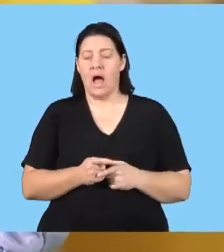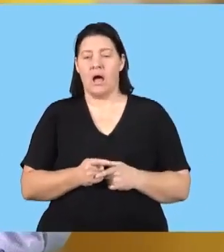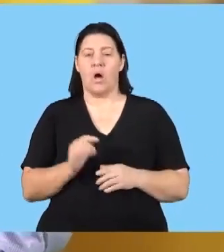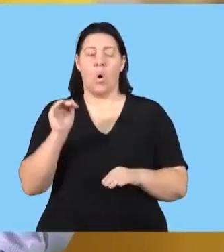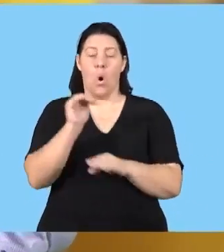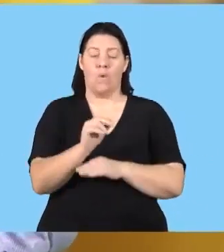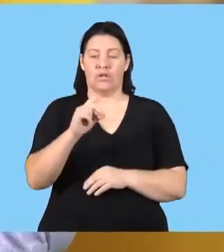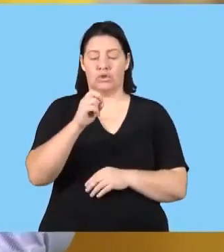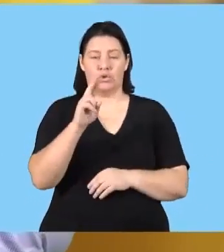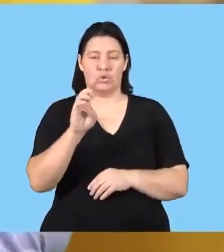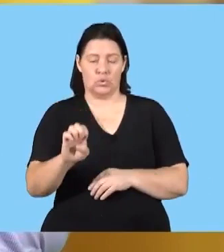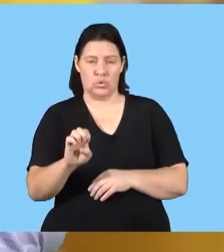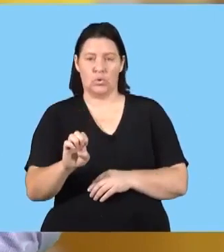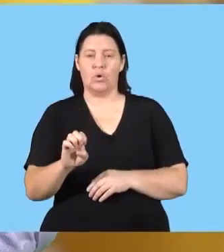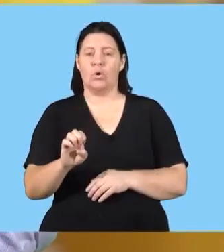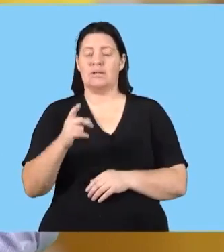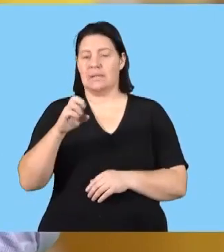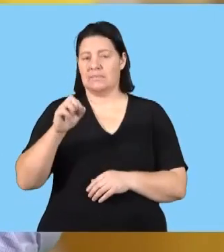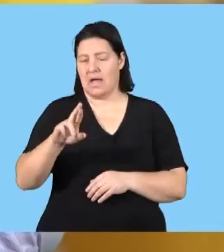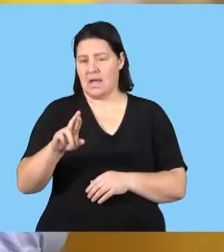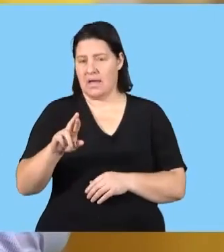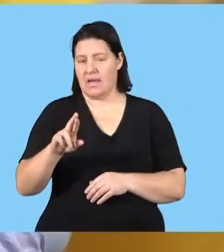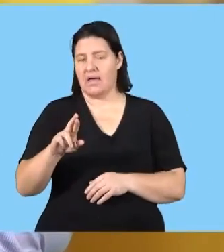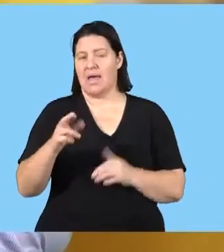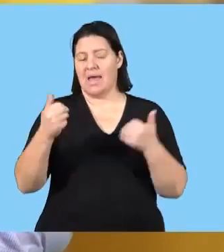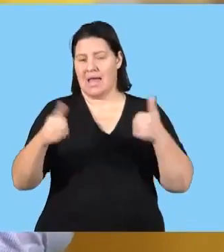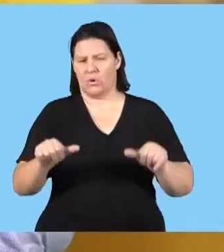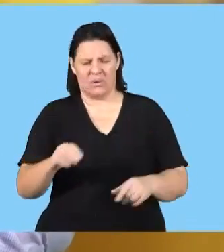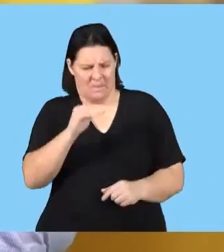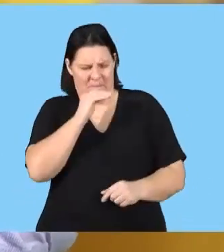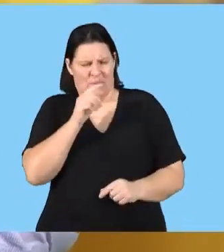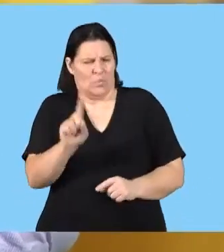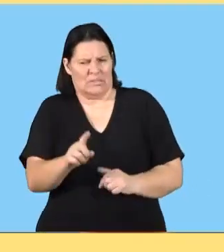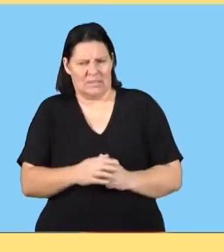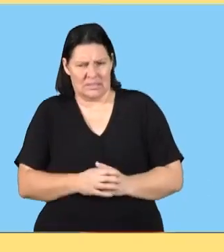accounts. What is interest on overdue debtors?